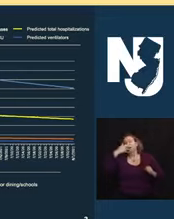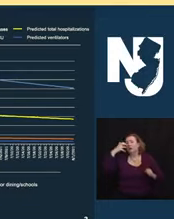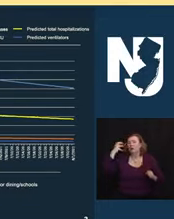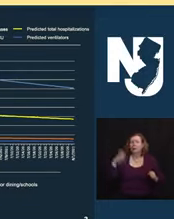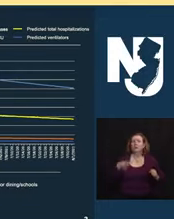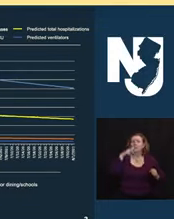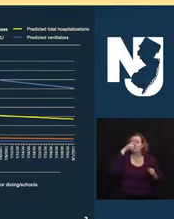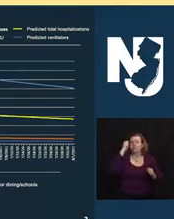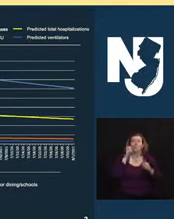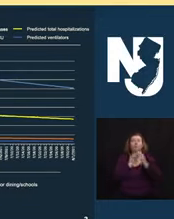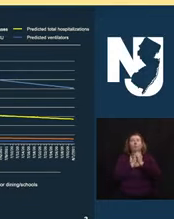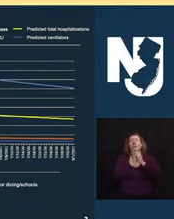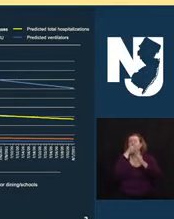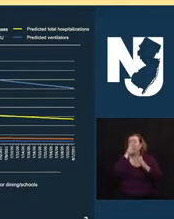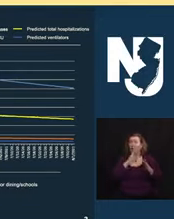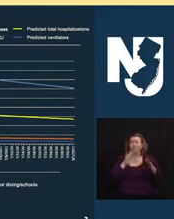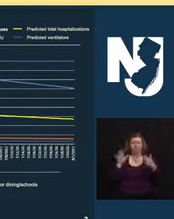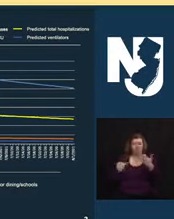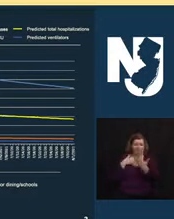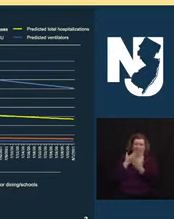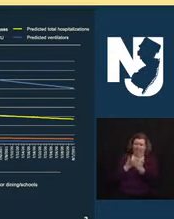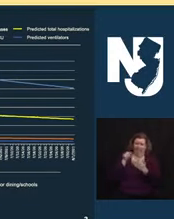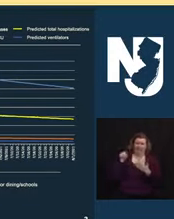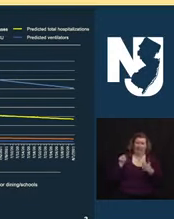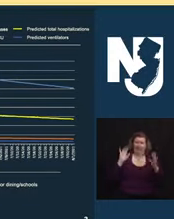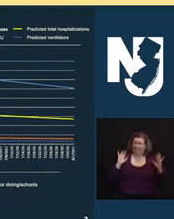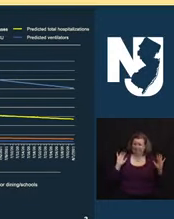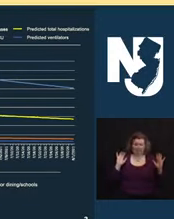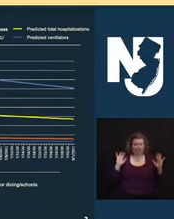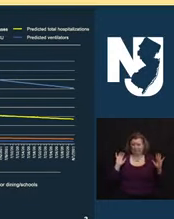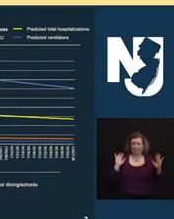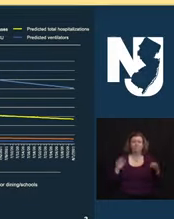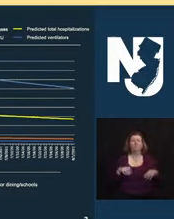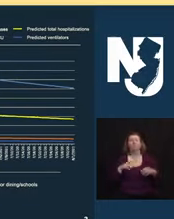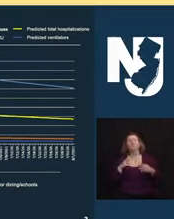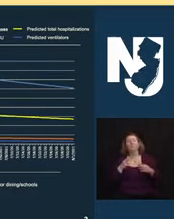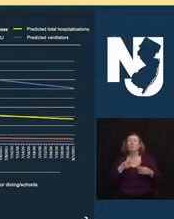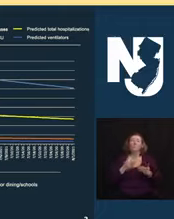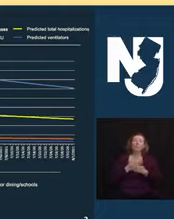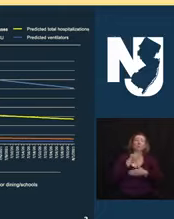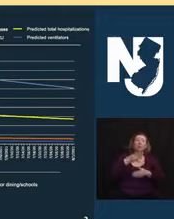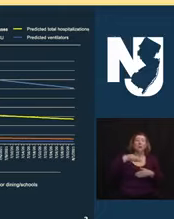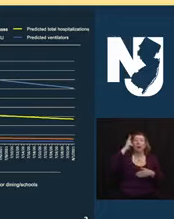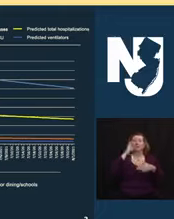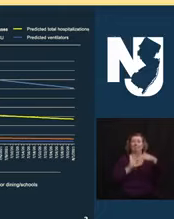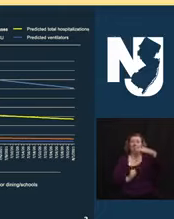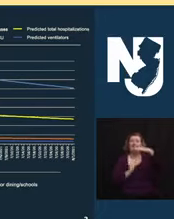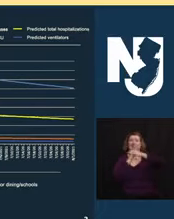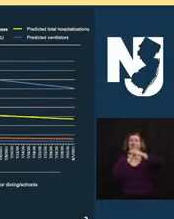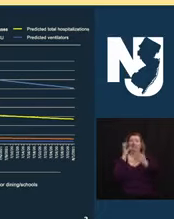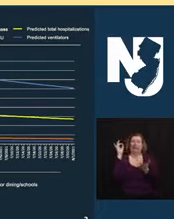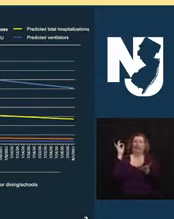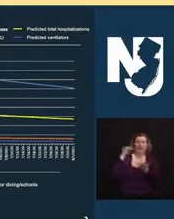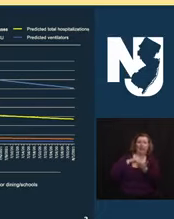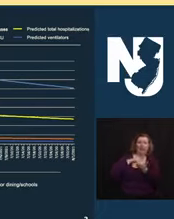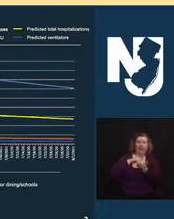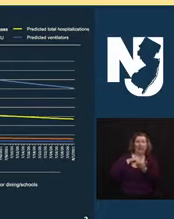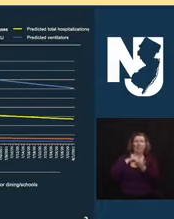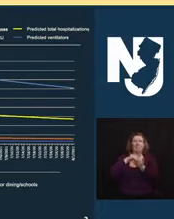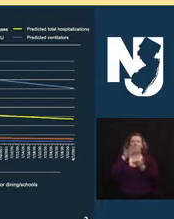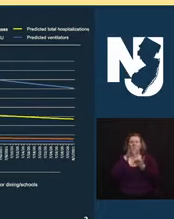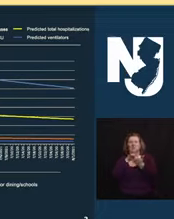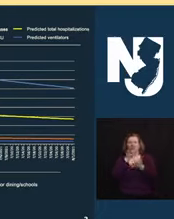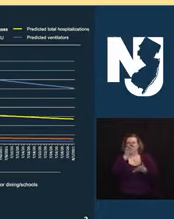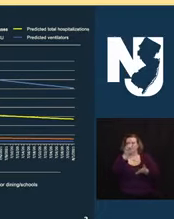have to live through. We would hit a new high in new cases, more than 8,000 daily in mid-May and again